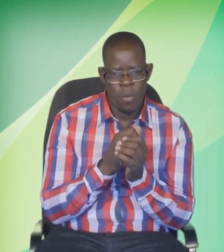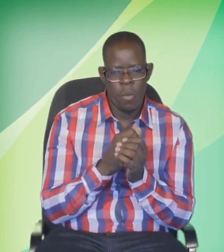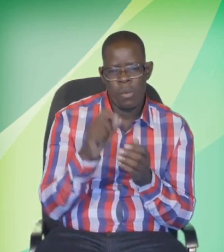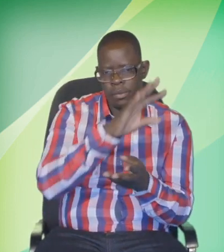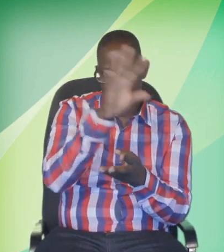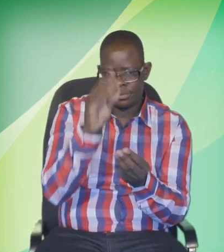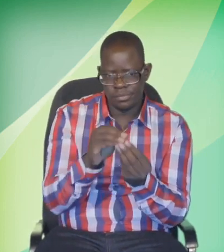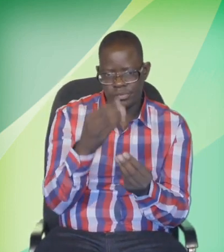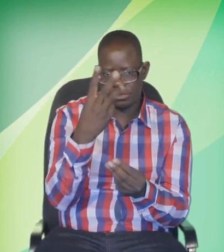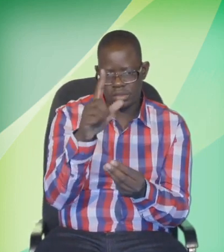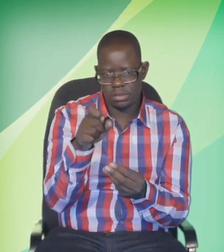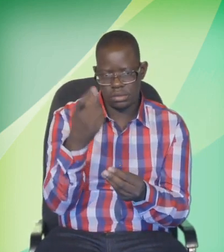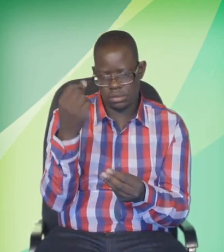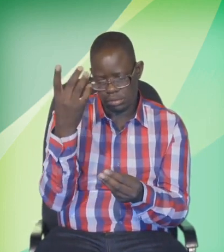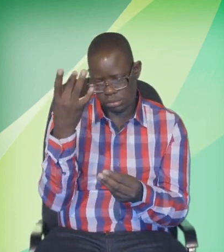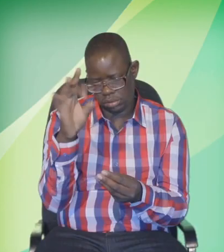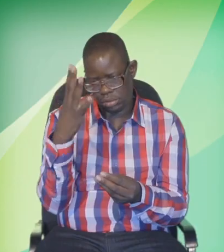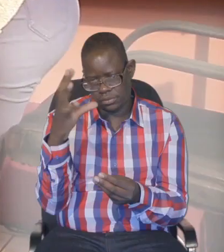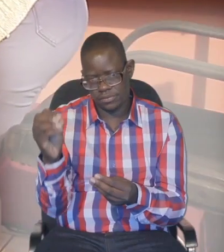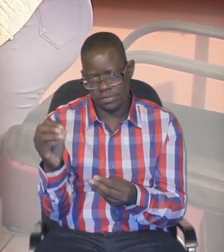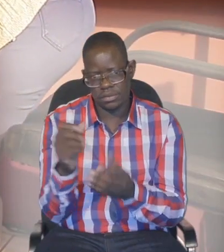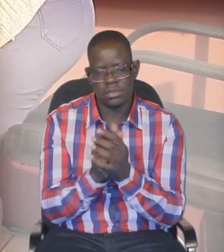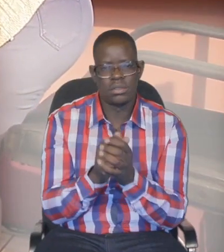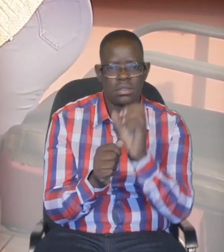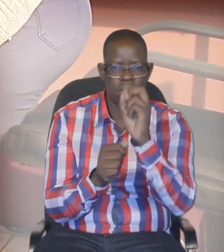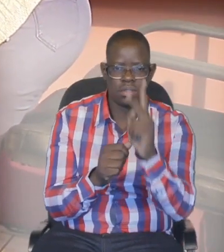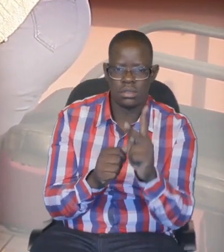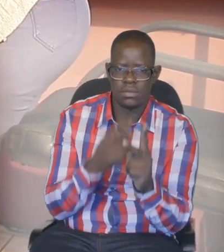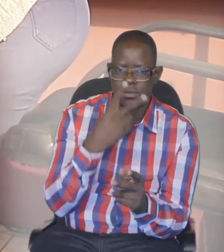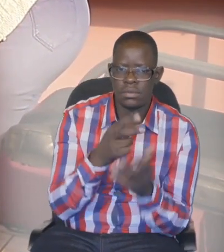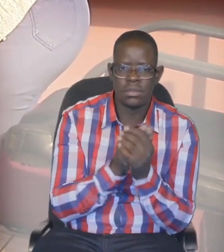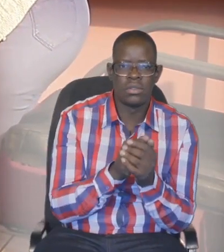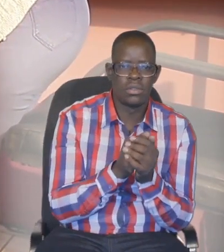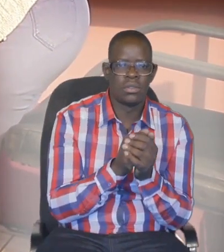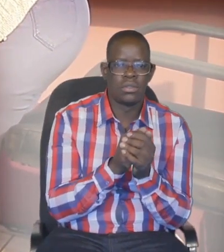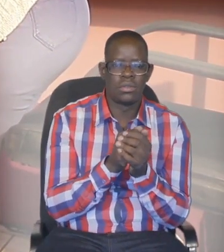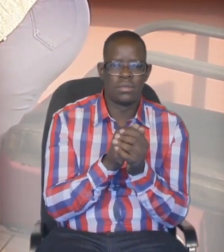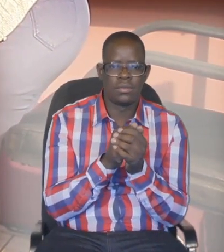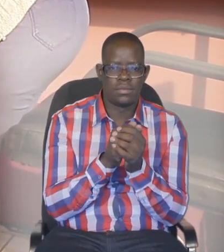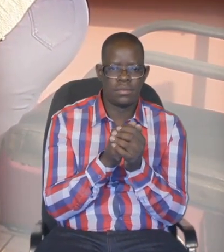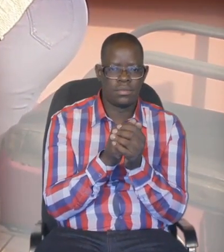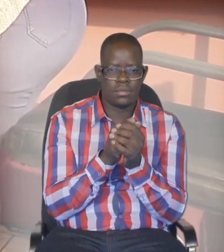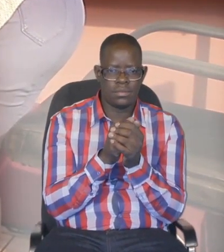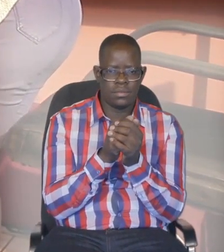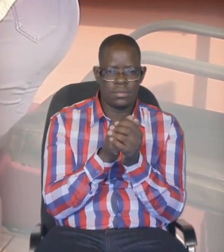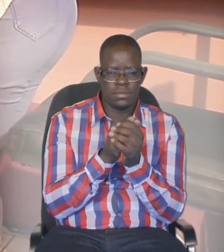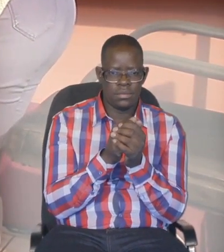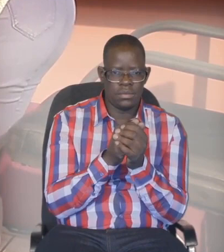total, 3,950. Okay, let's see how much your debtor owes you. The amount says